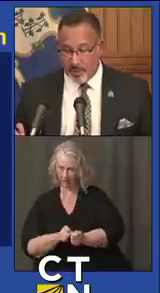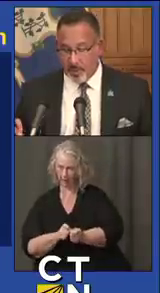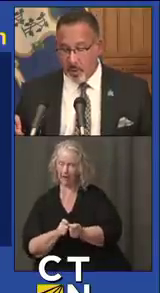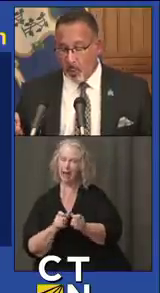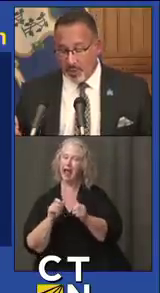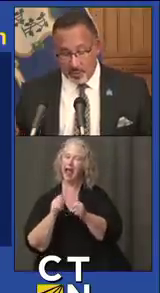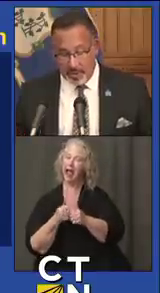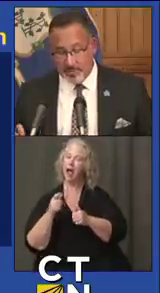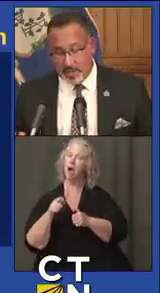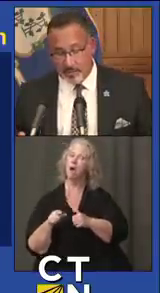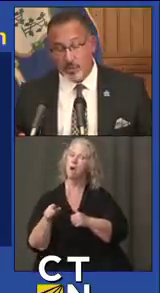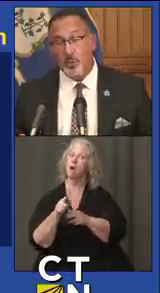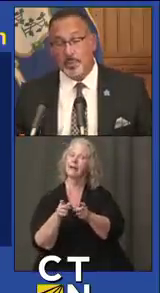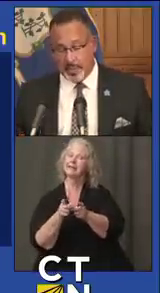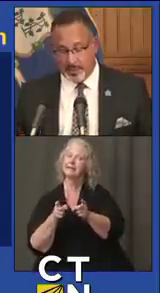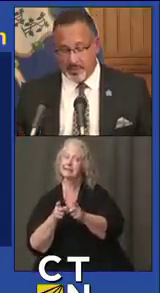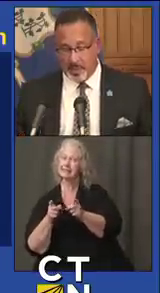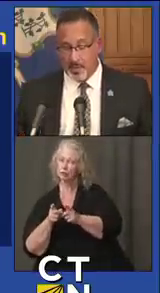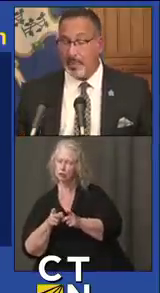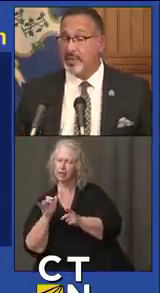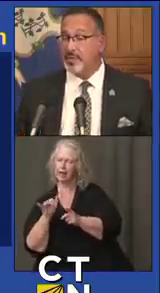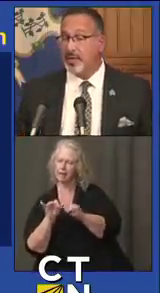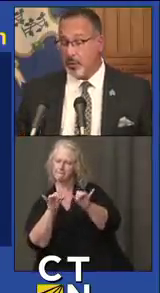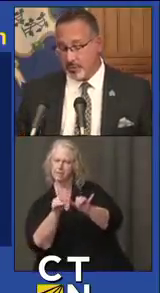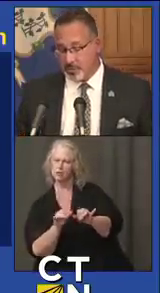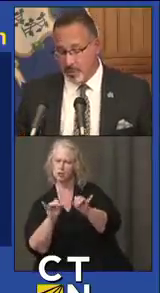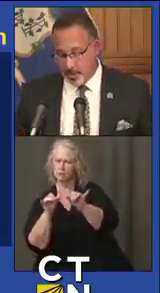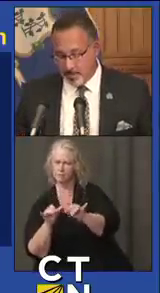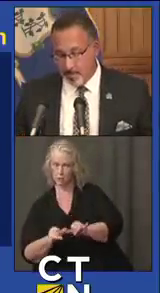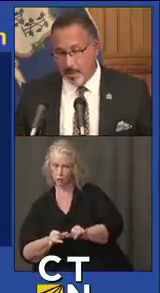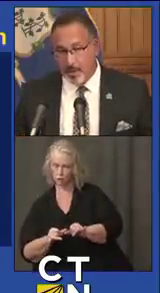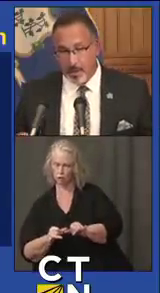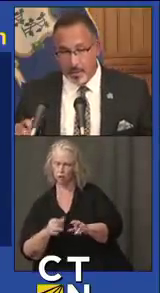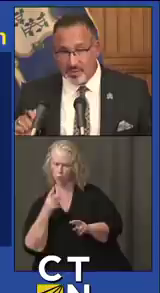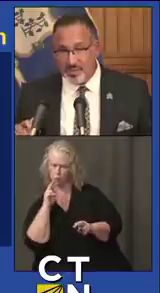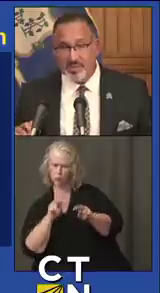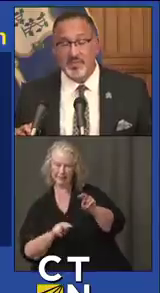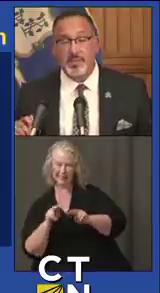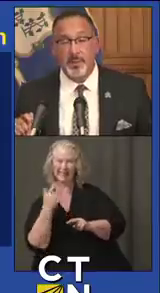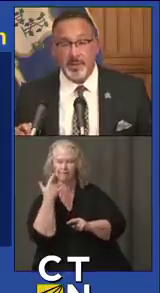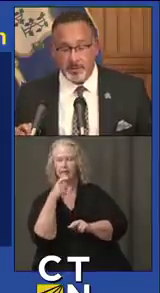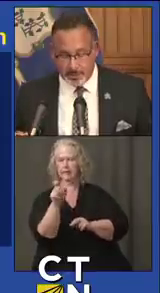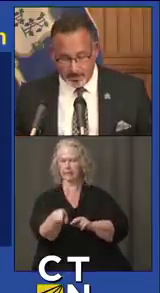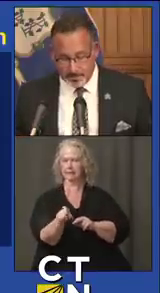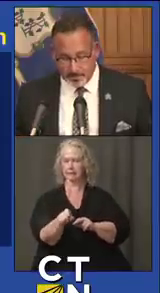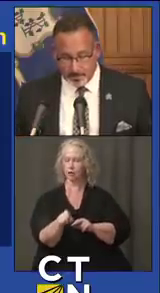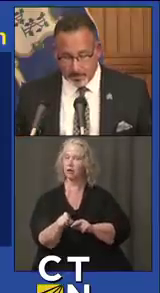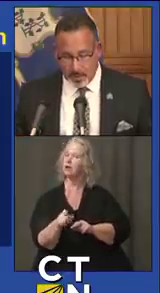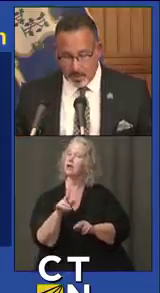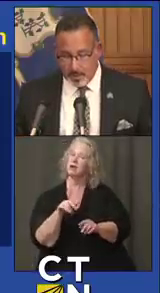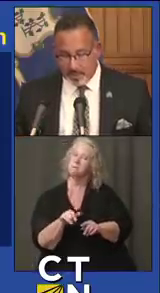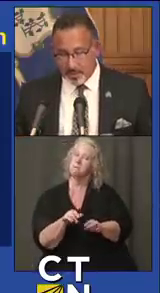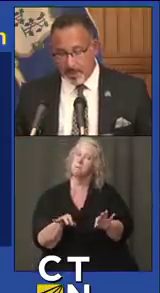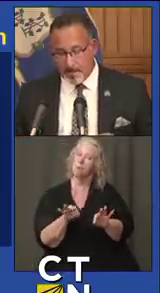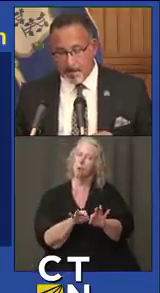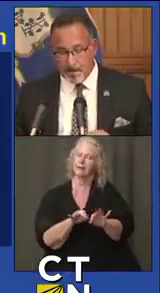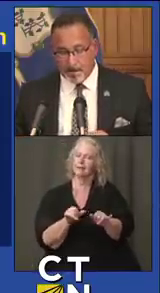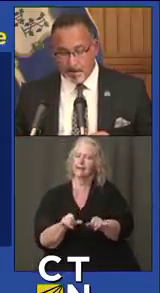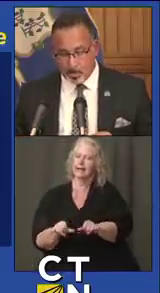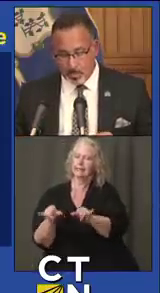benchmark when to ramp down school plans based on COVID spread. Consistency matters. Next